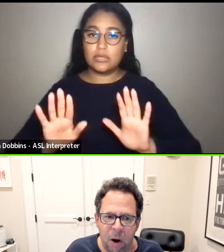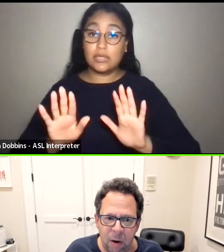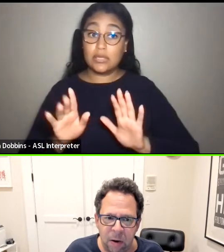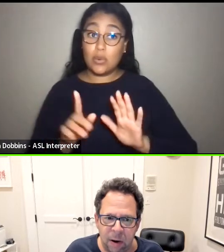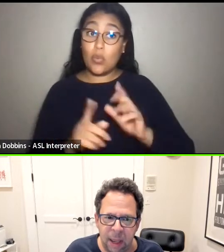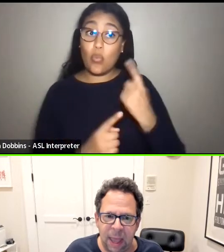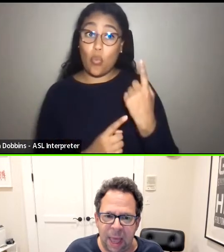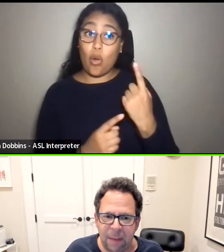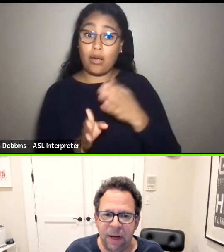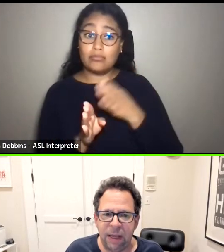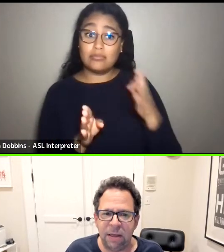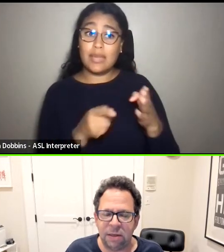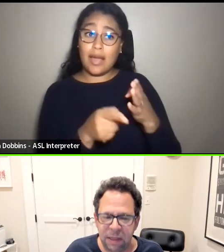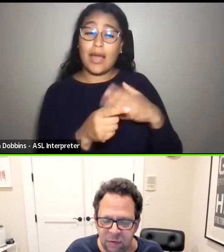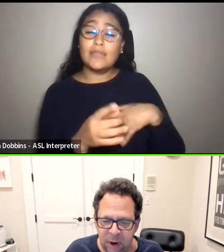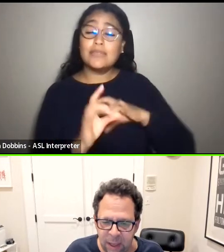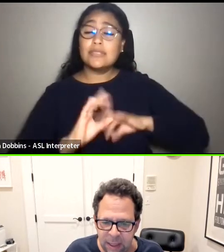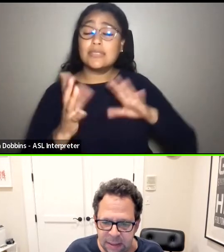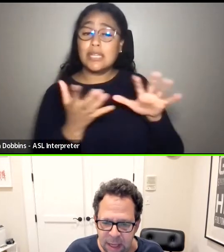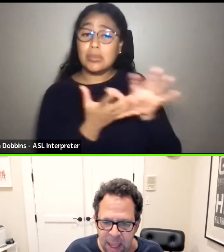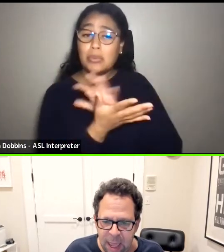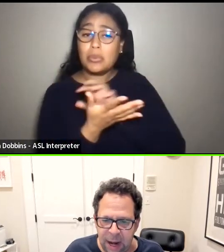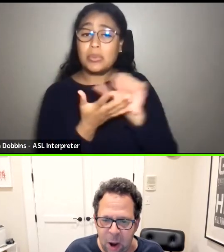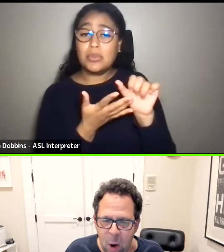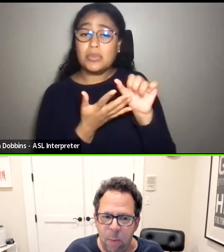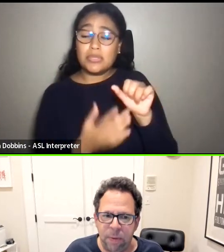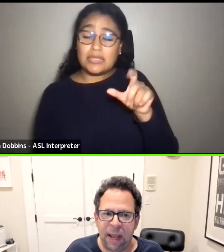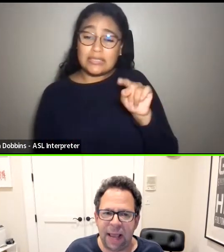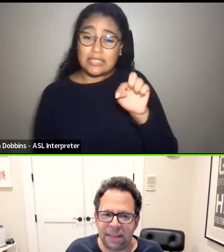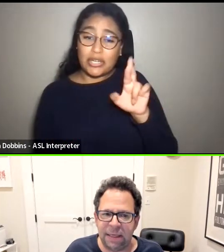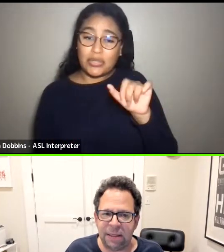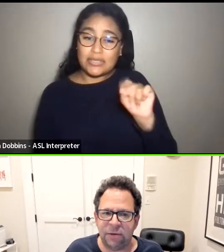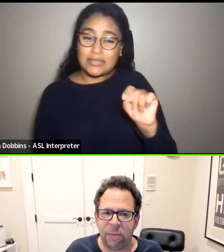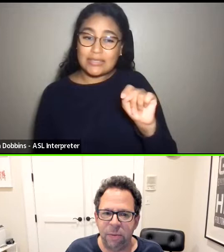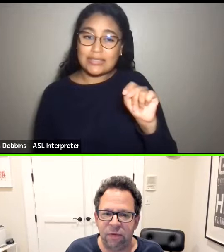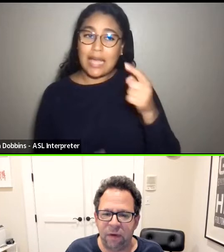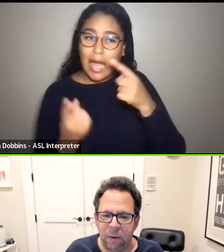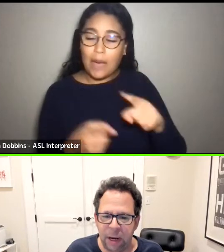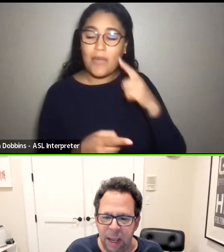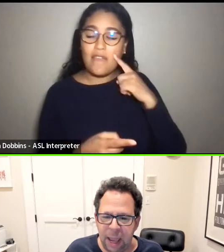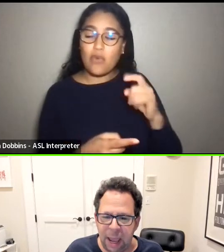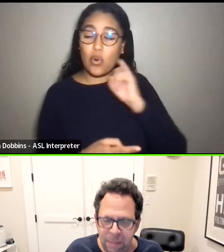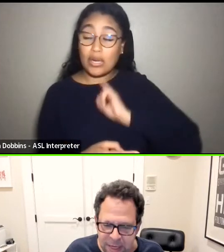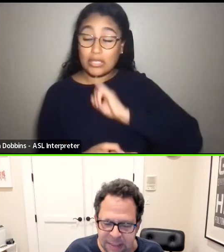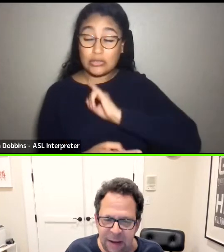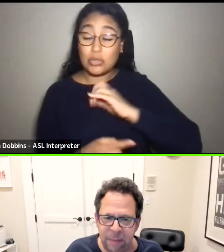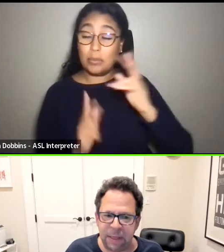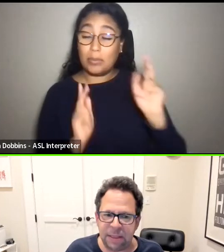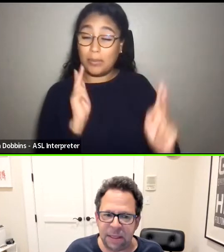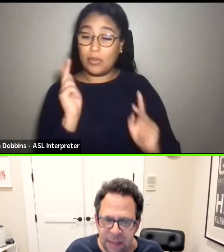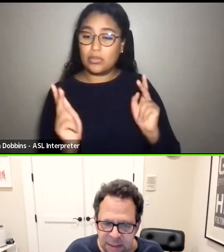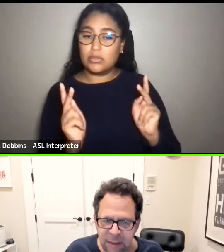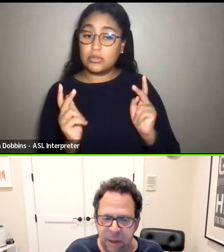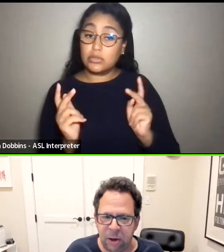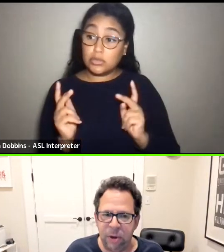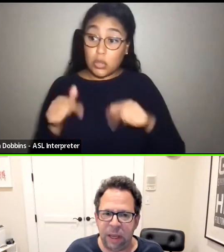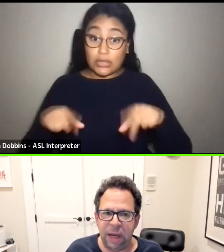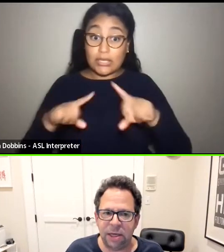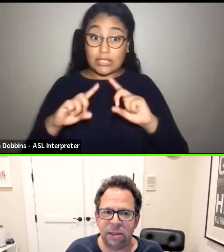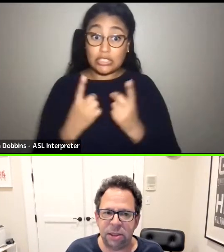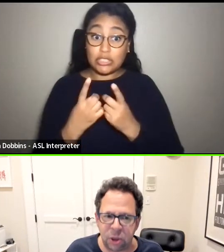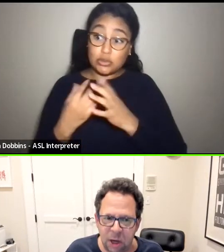terrorism and horror happening to the Israelis. And I hope that as the district moves forward and makes statements and does